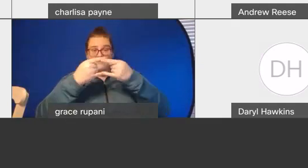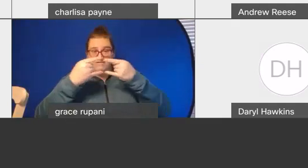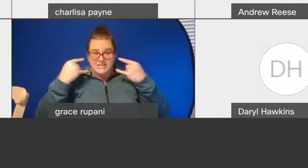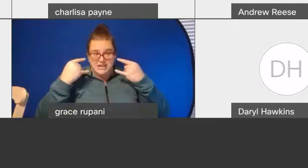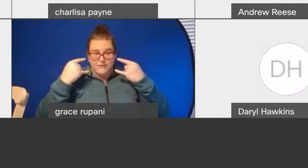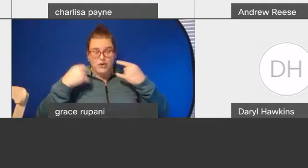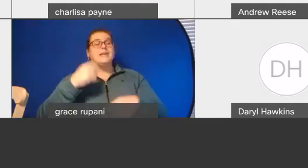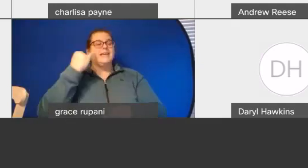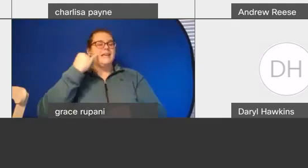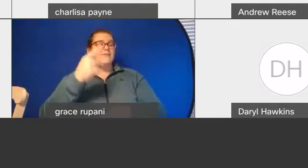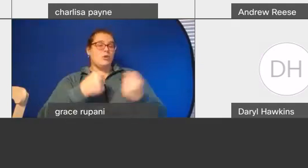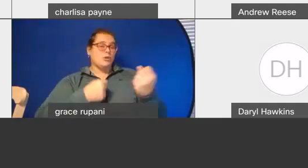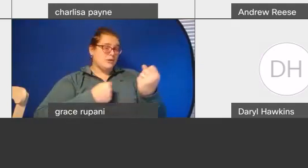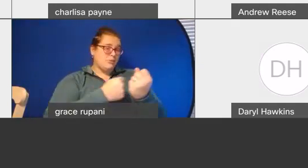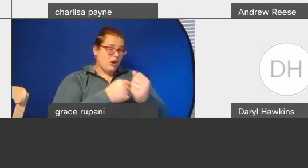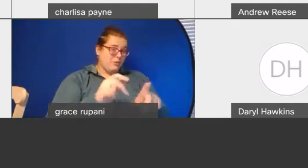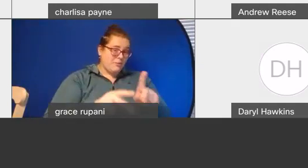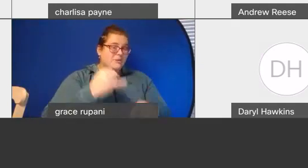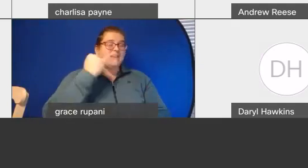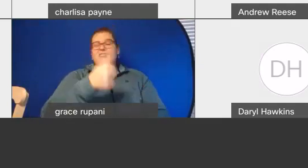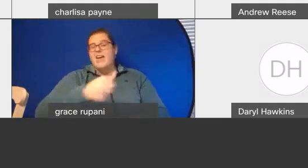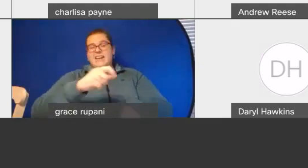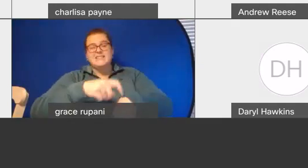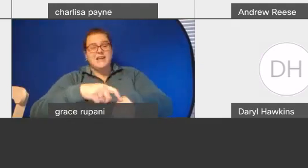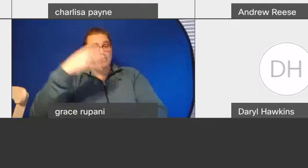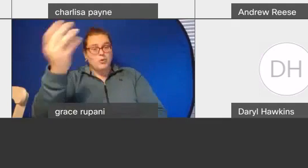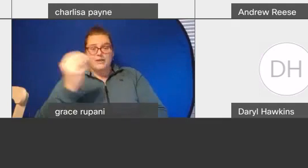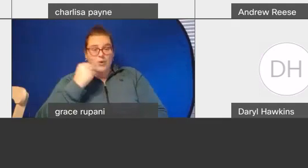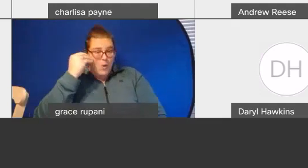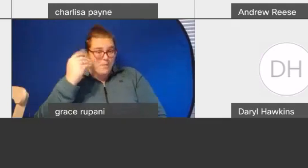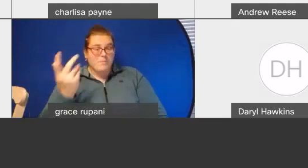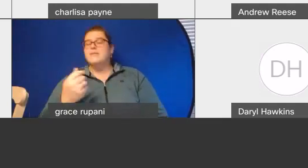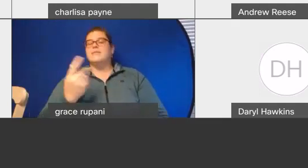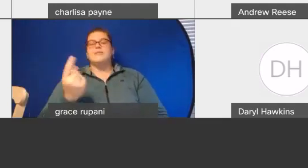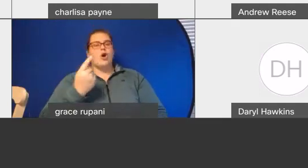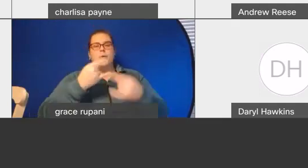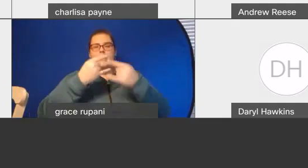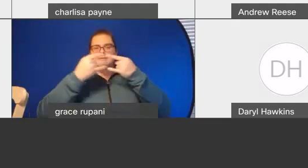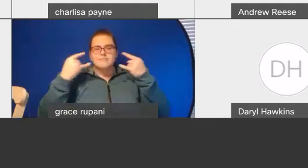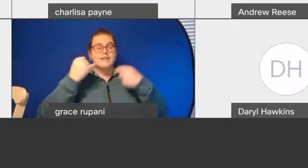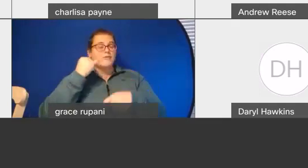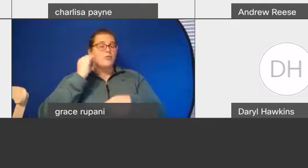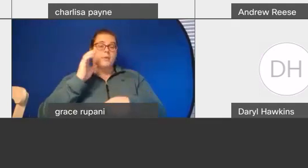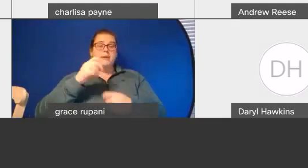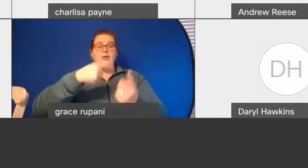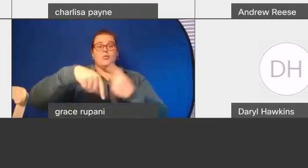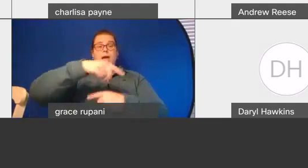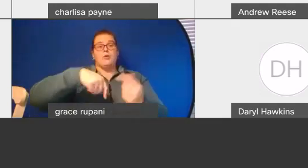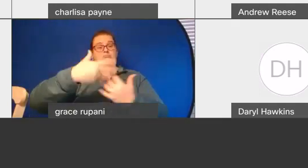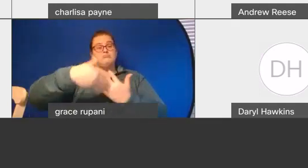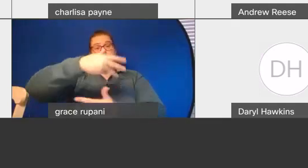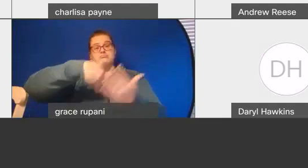supported by us, anytime you leave your home, when you're going to be around other people, frequent hand washing,